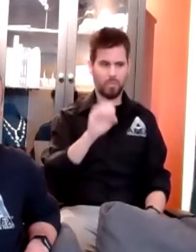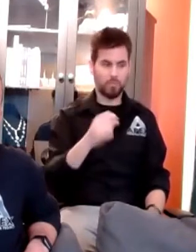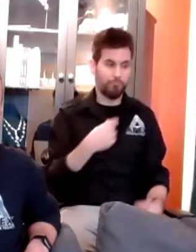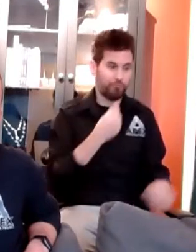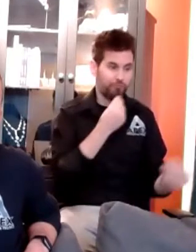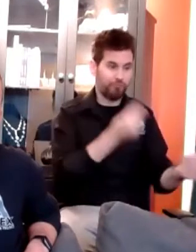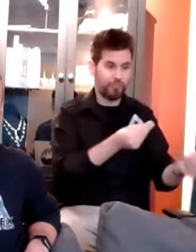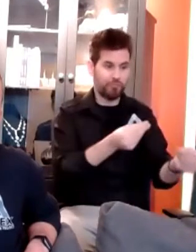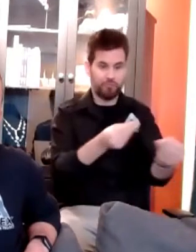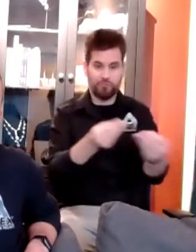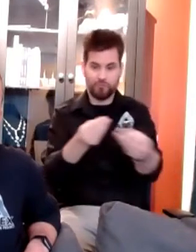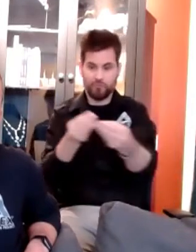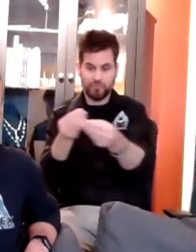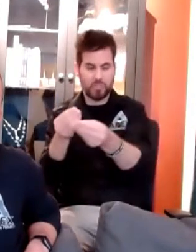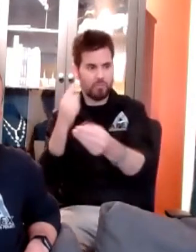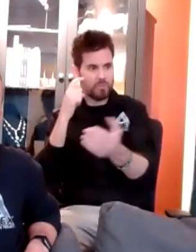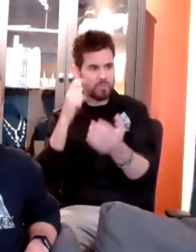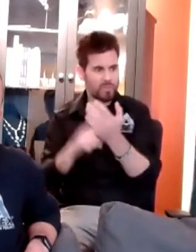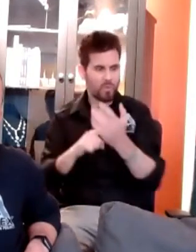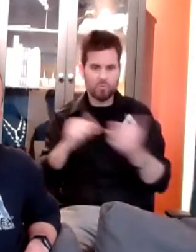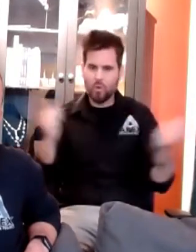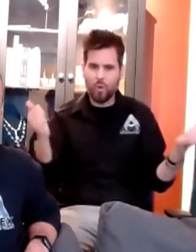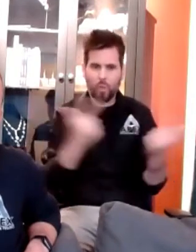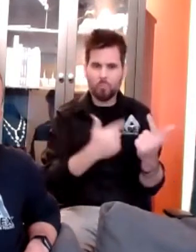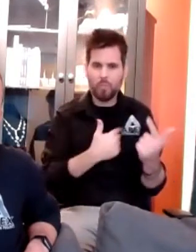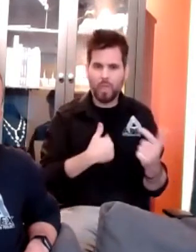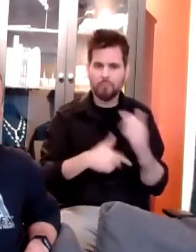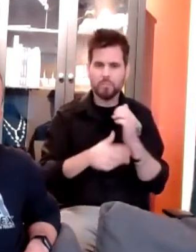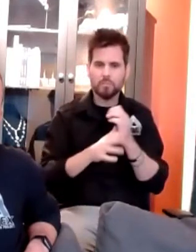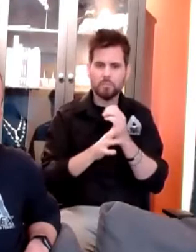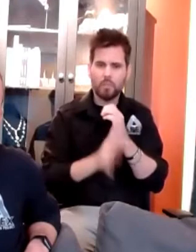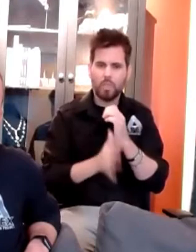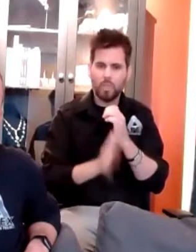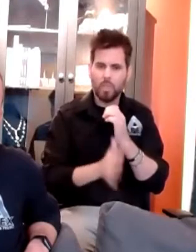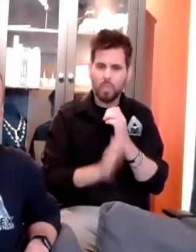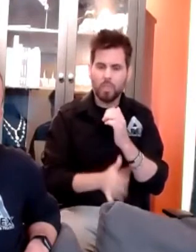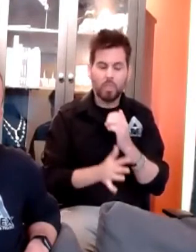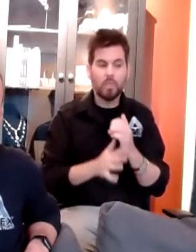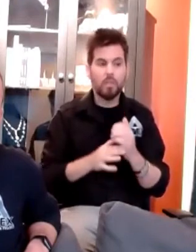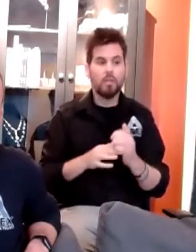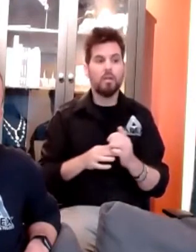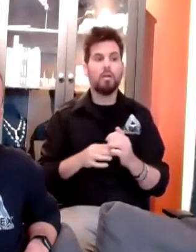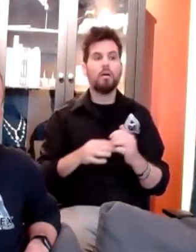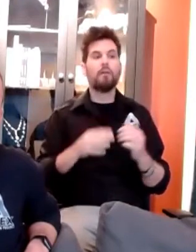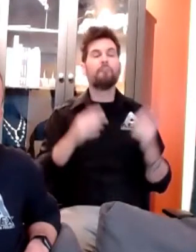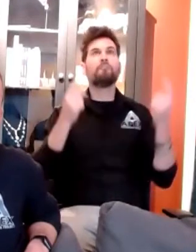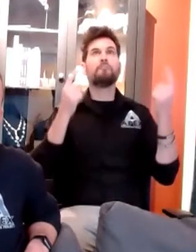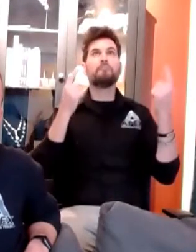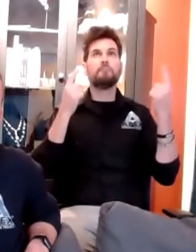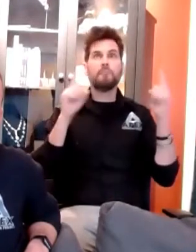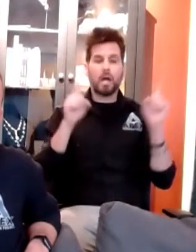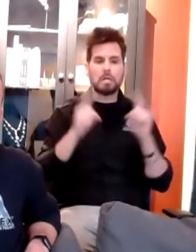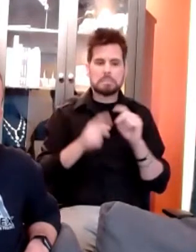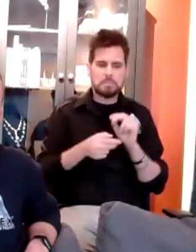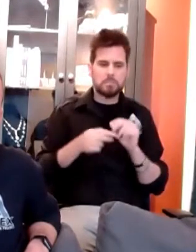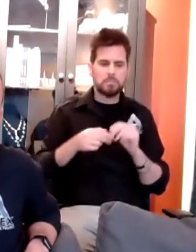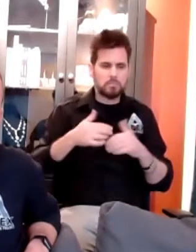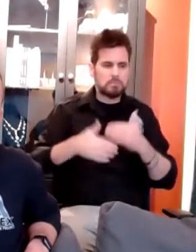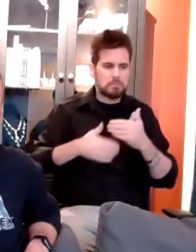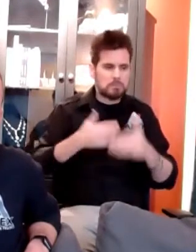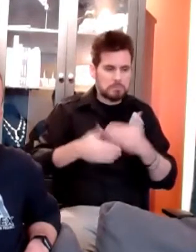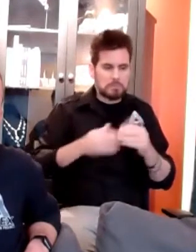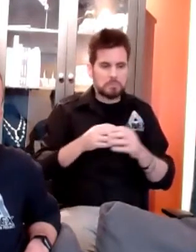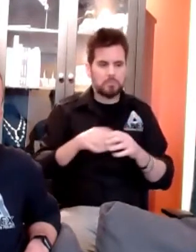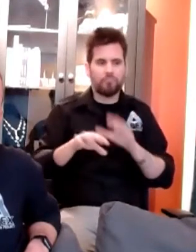start giving them the food that they needed, right? Started giving them the protein. We started adding, first of all, we started adding raw egg to the kibble.